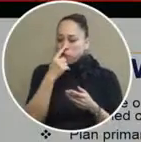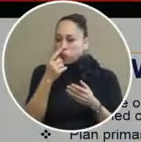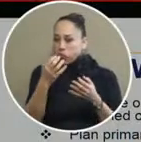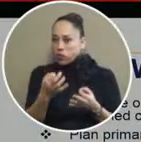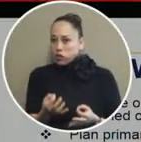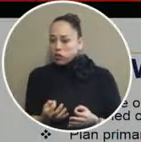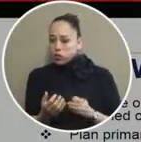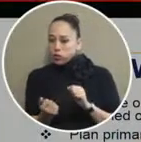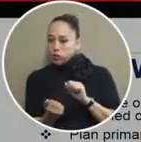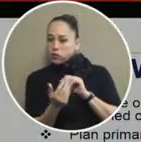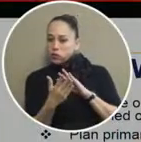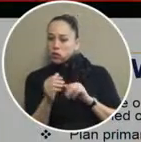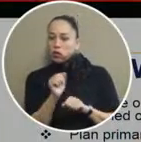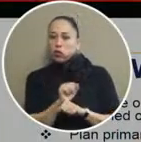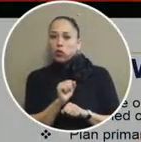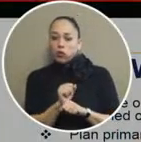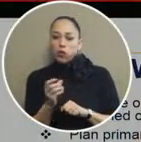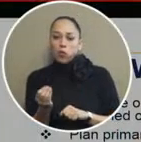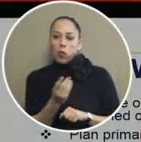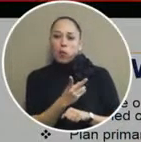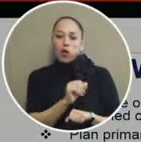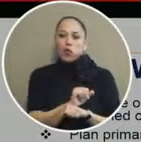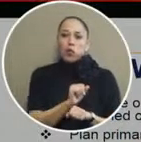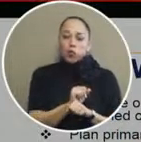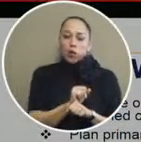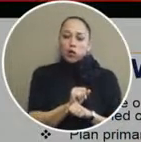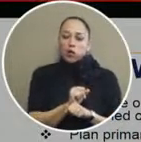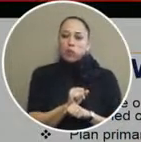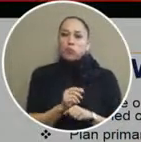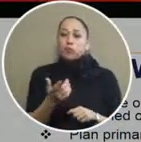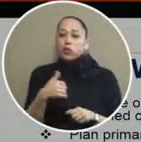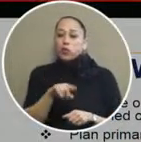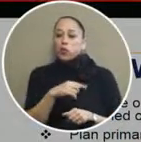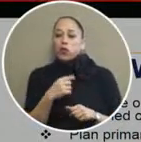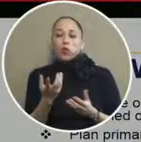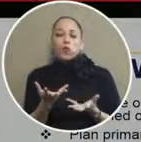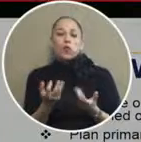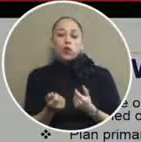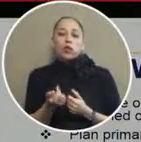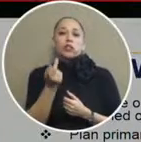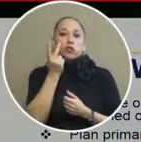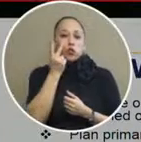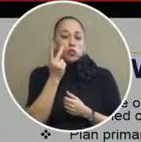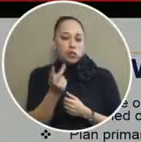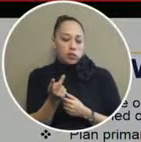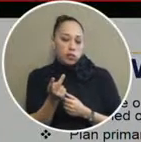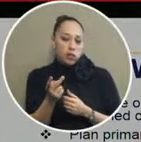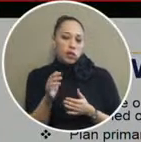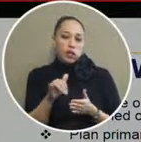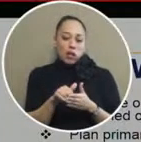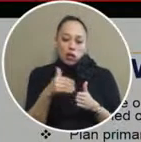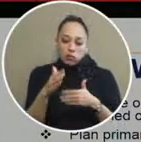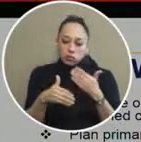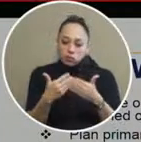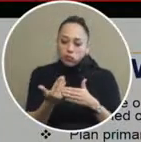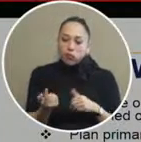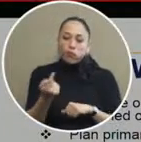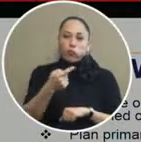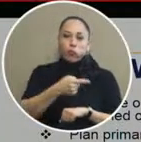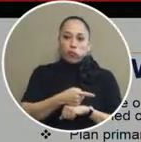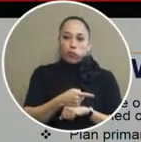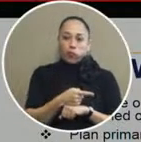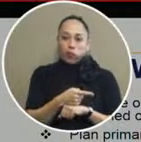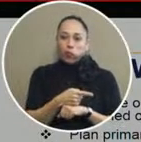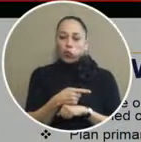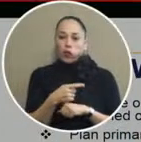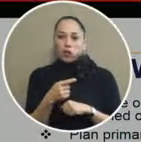begin phasing our employees back to work is condition-based. And so what we're going to want to see is 7 consecutive days of declining